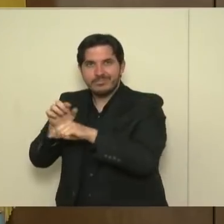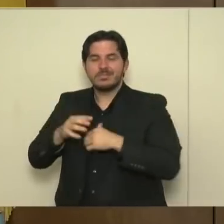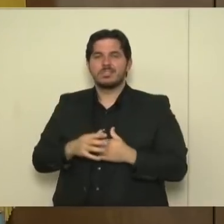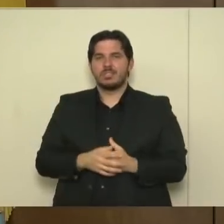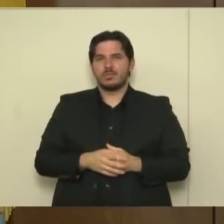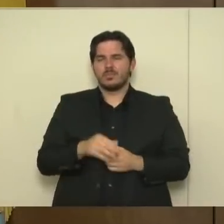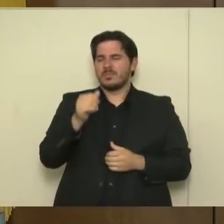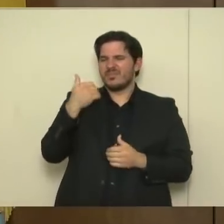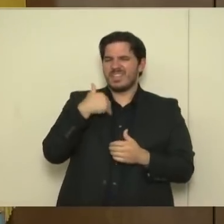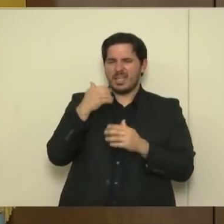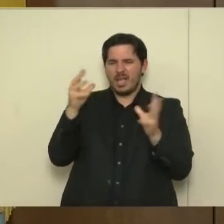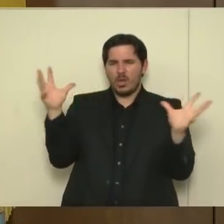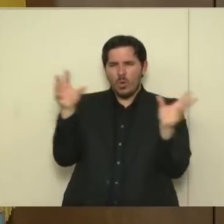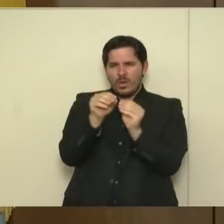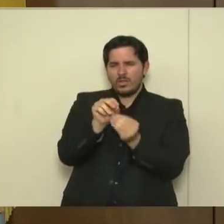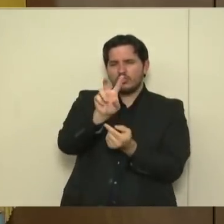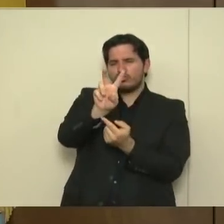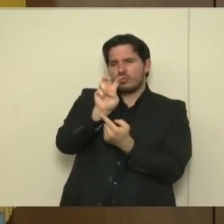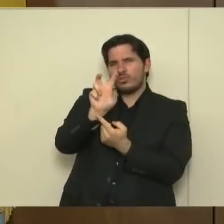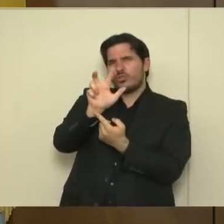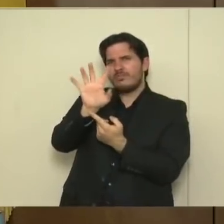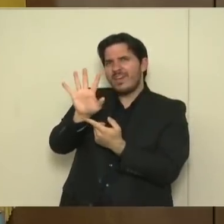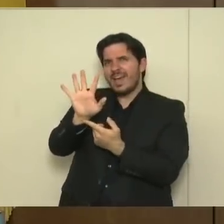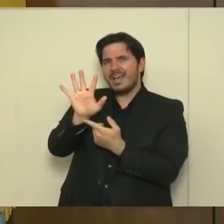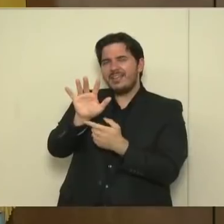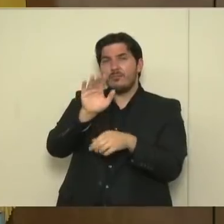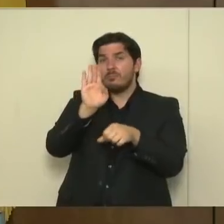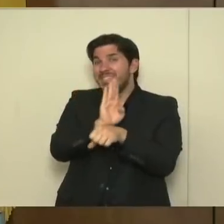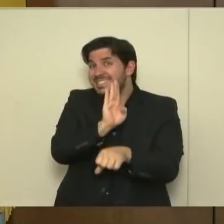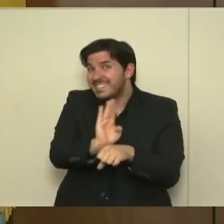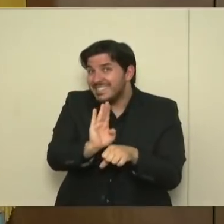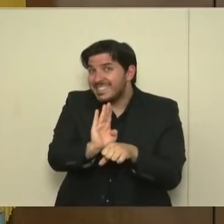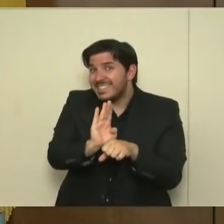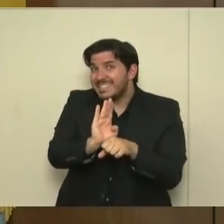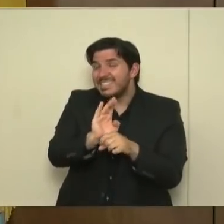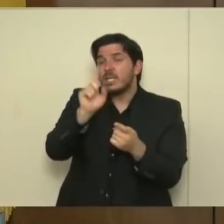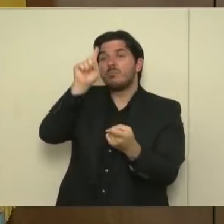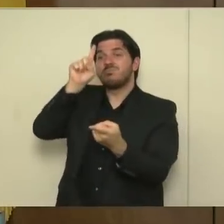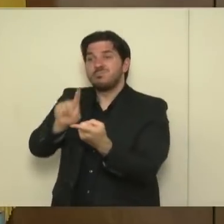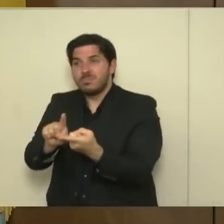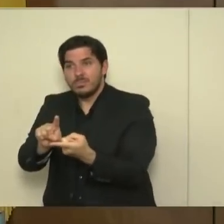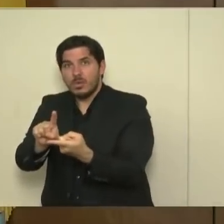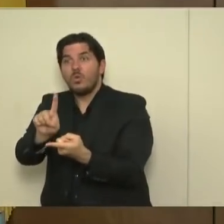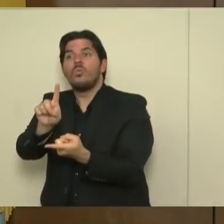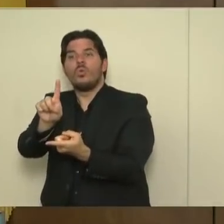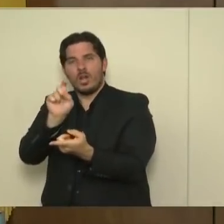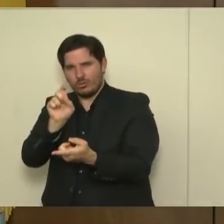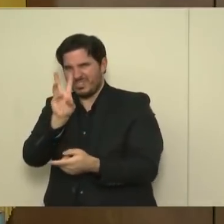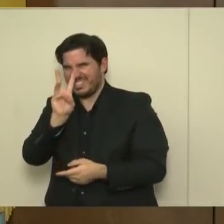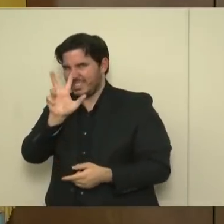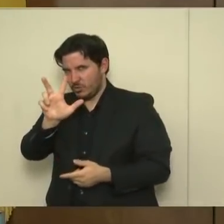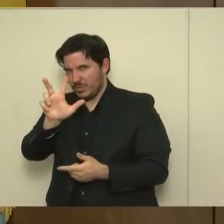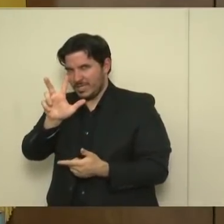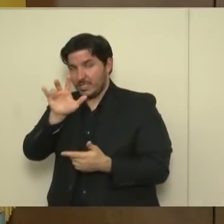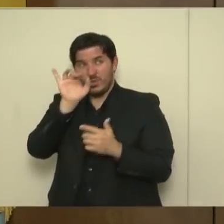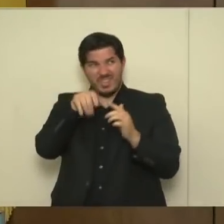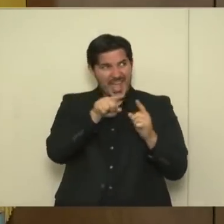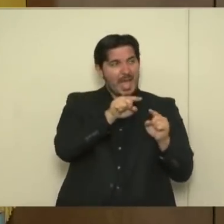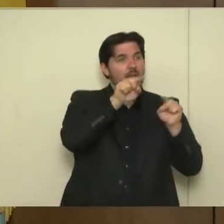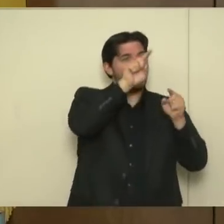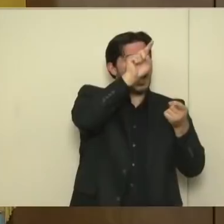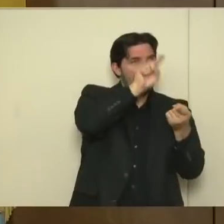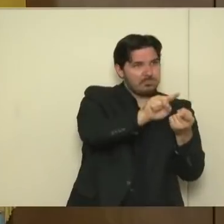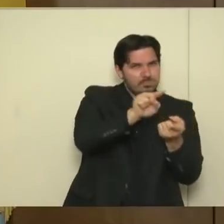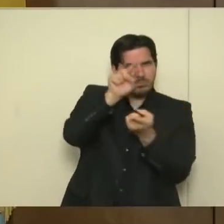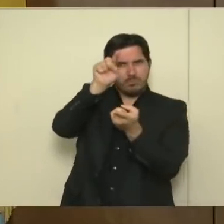235 businesses to 163. So we're seeing a decline, right, in what's occurring in terms of